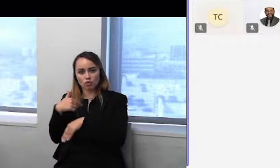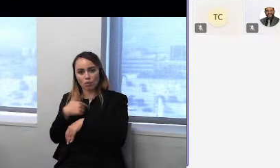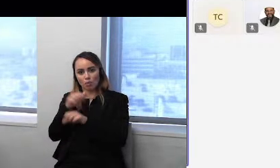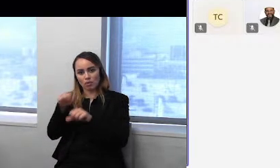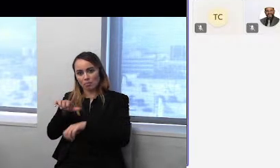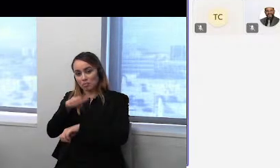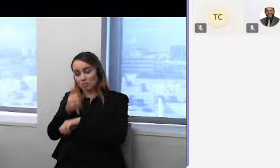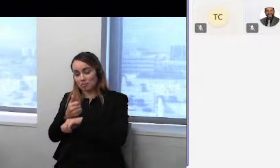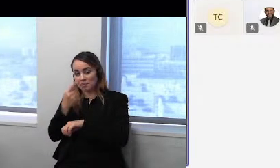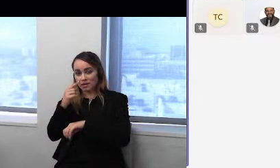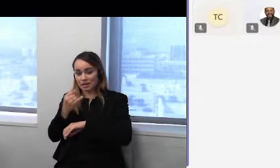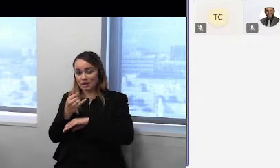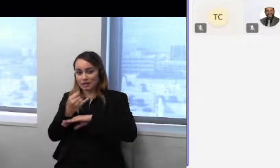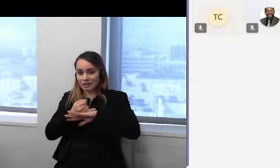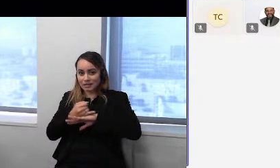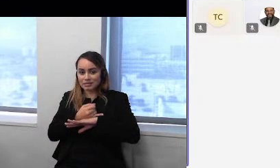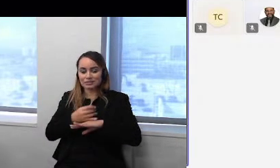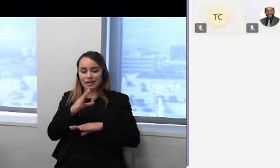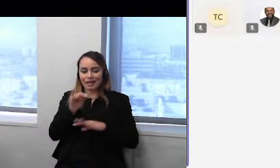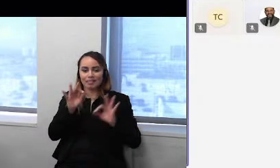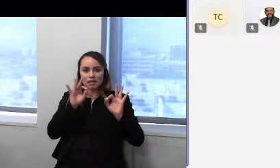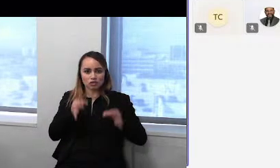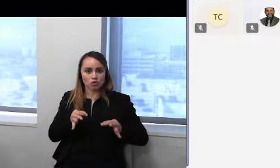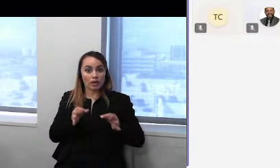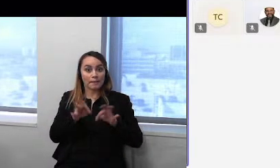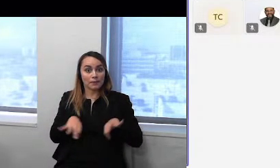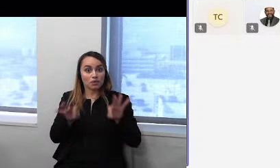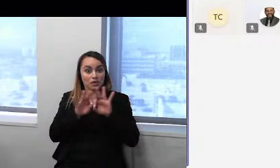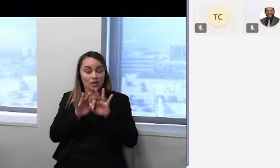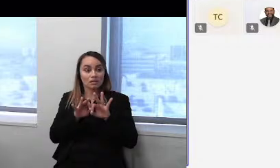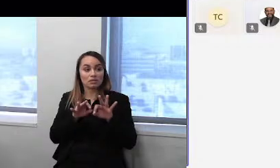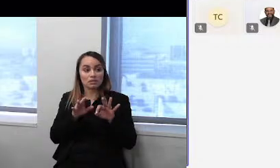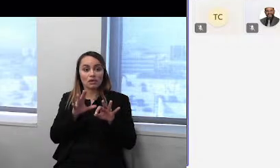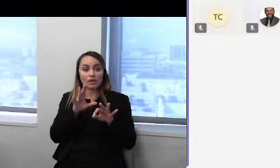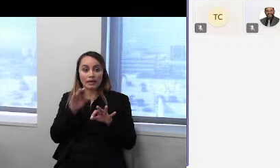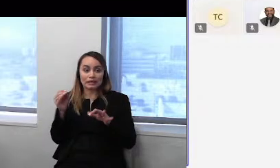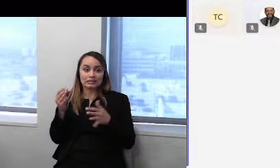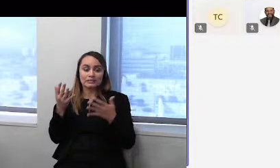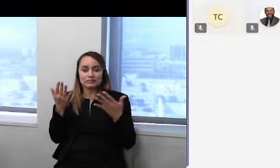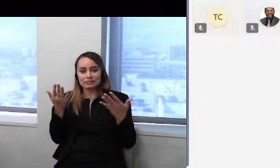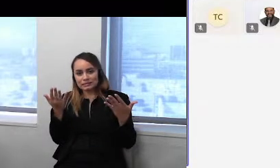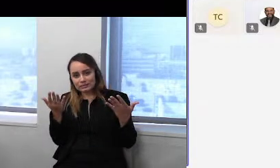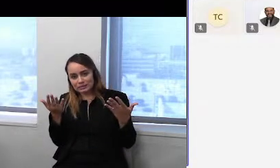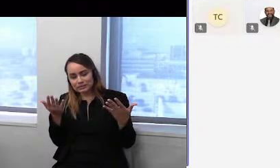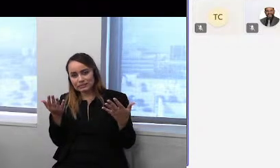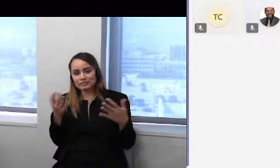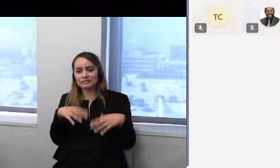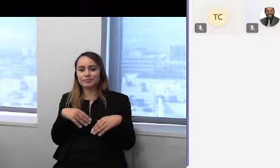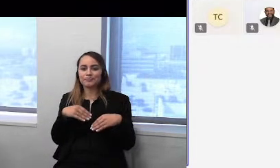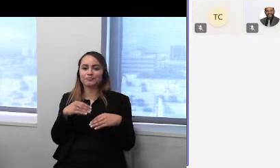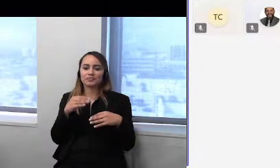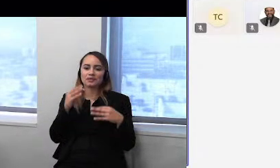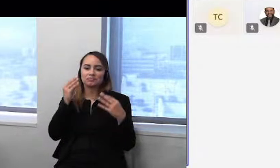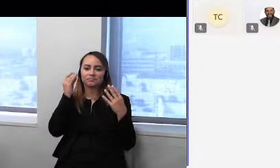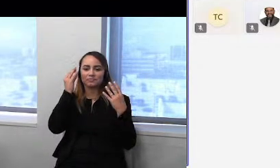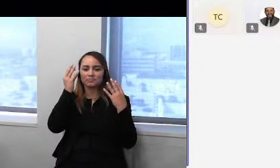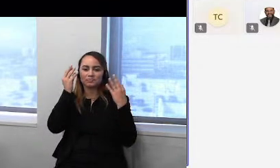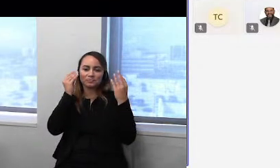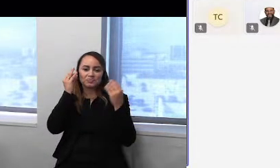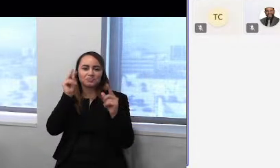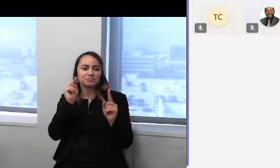key decisions, and I'll use the word assumptions, right? That's the part that we're struggling the most, I'll